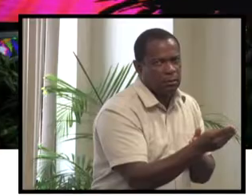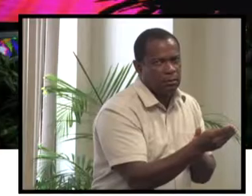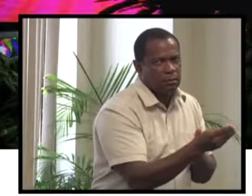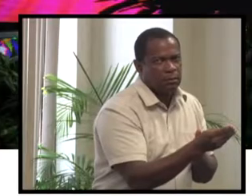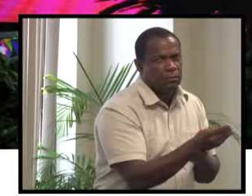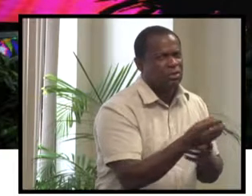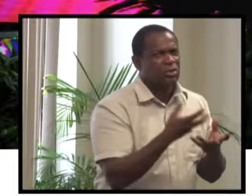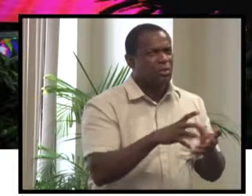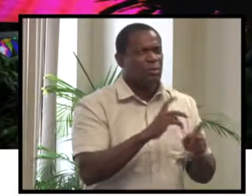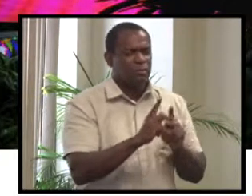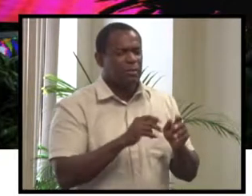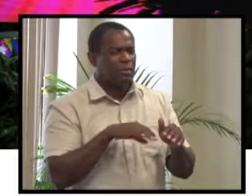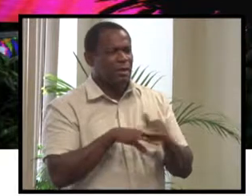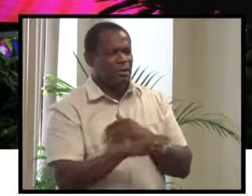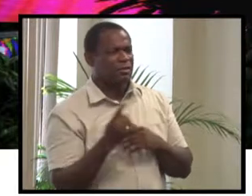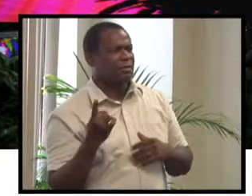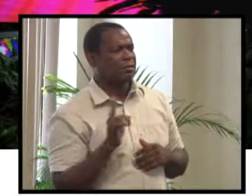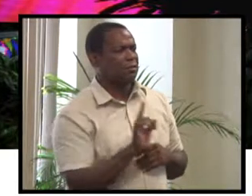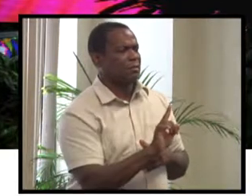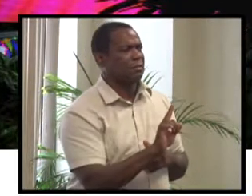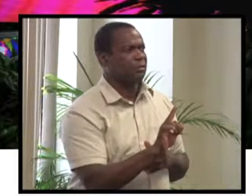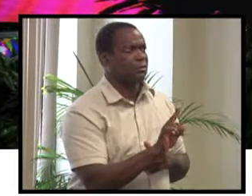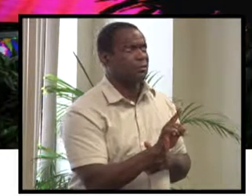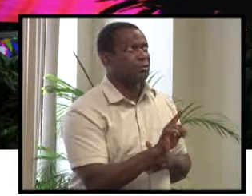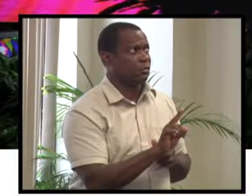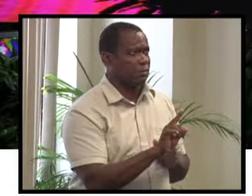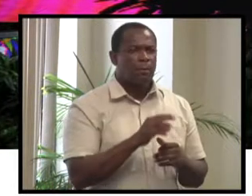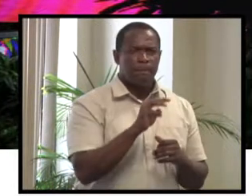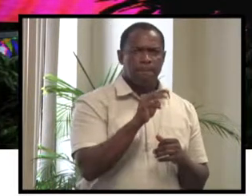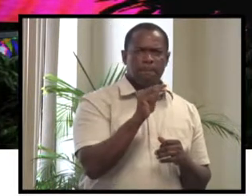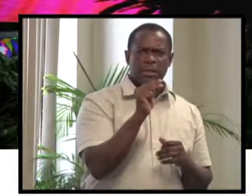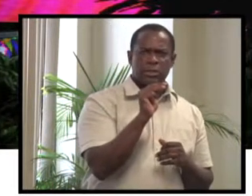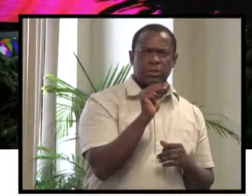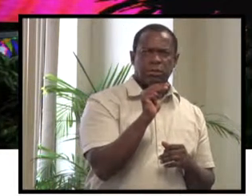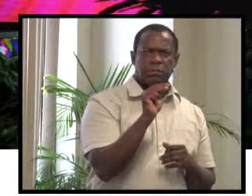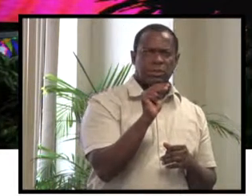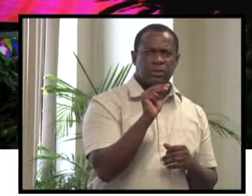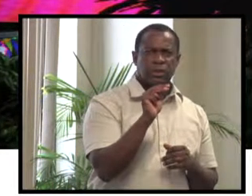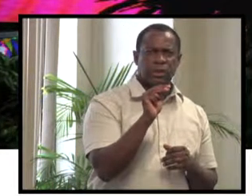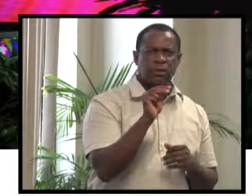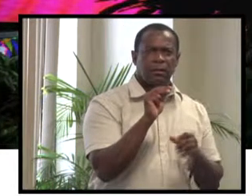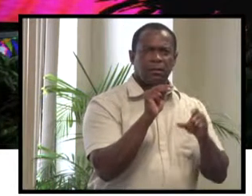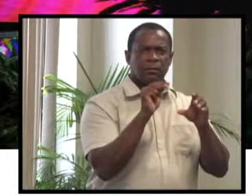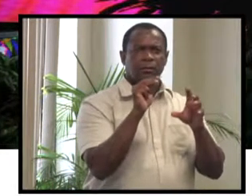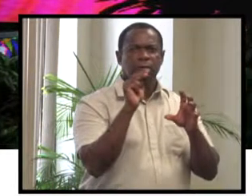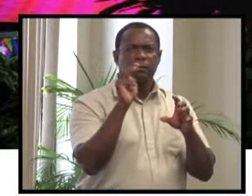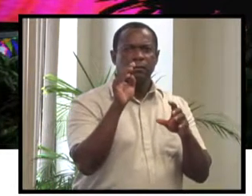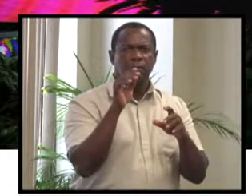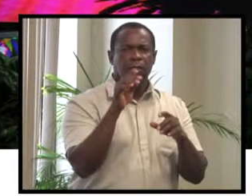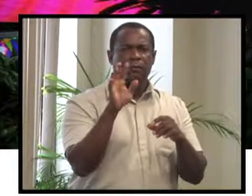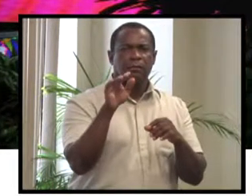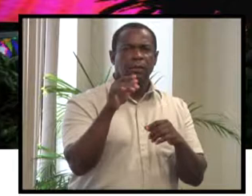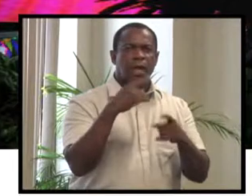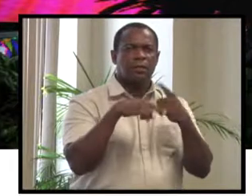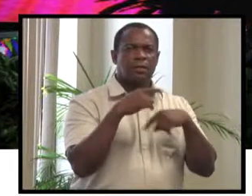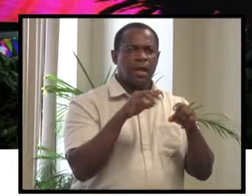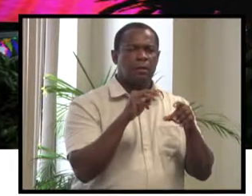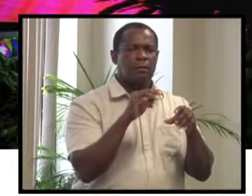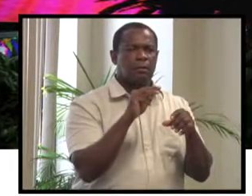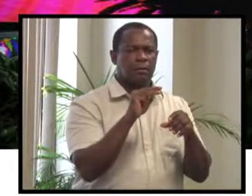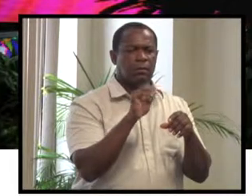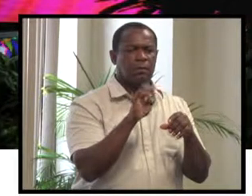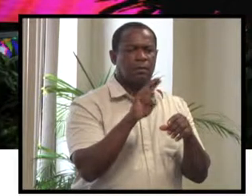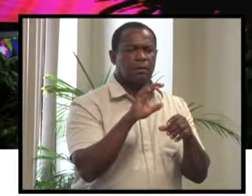off. This is about basically understanding what we should order, how much quantities, how much of a certain color,